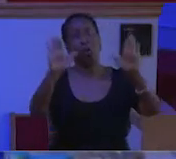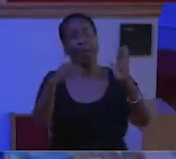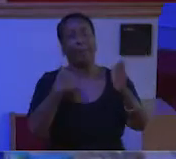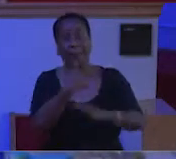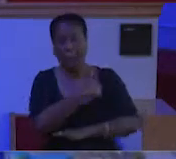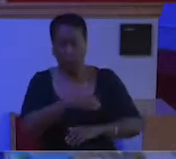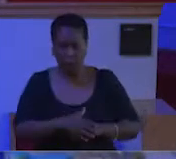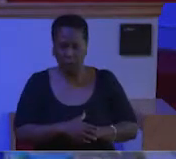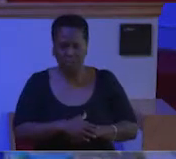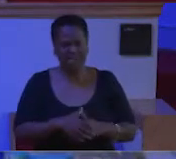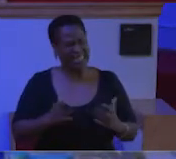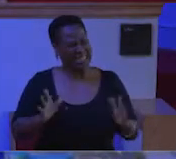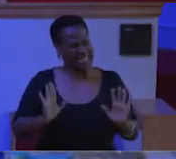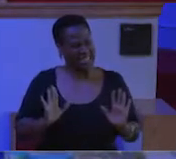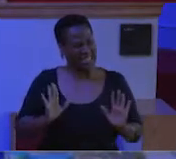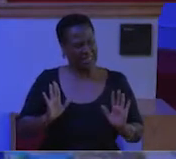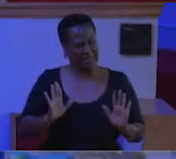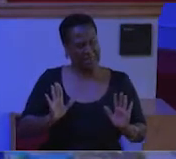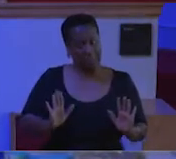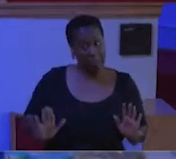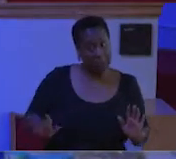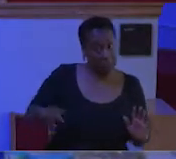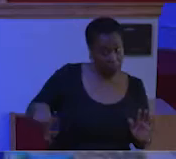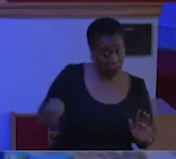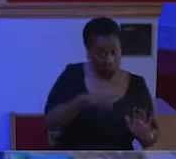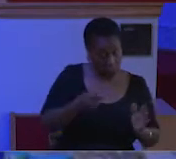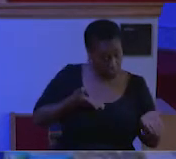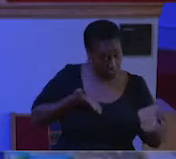members. But unless you're serving